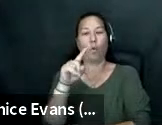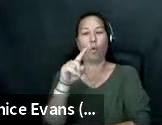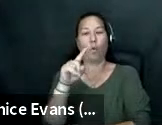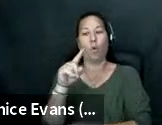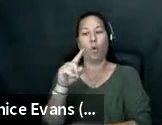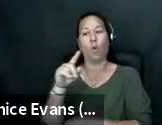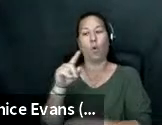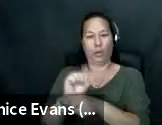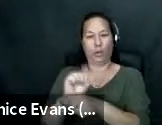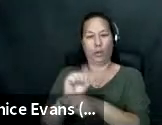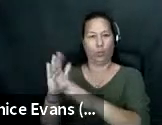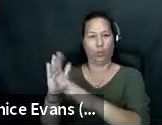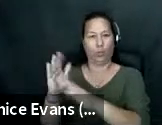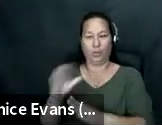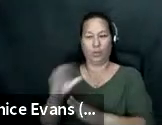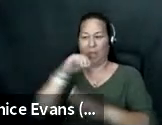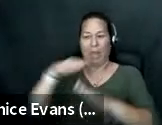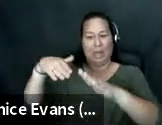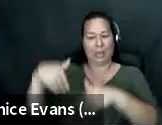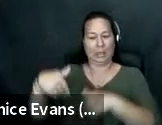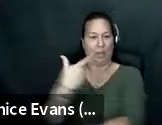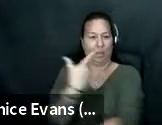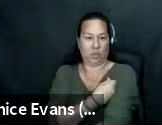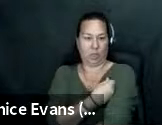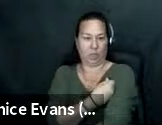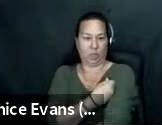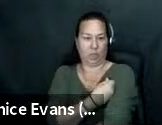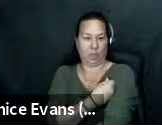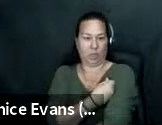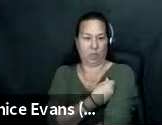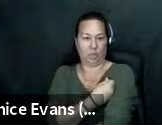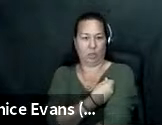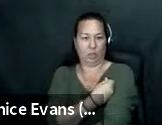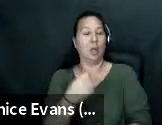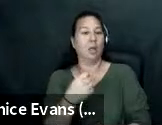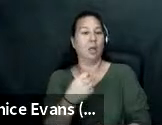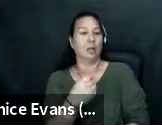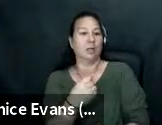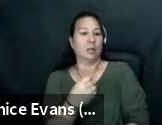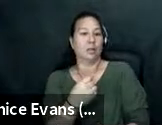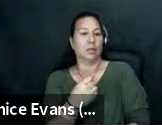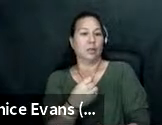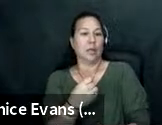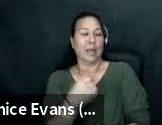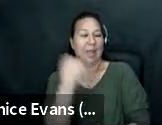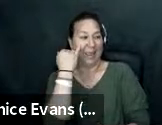not use the respirator.